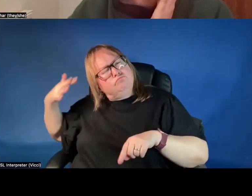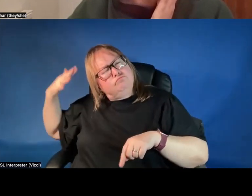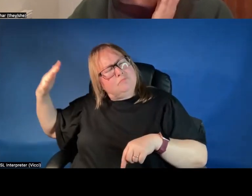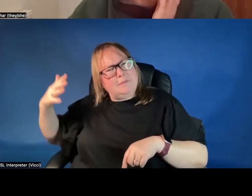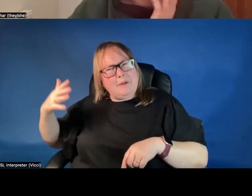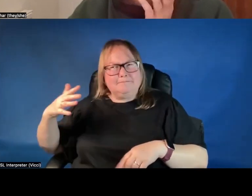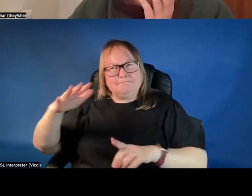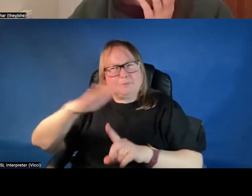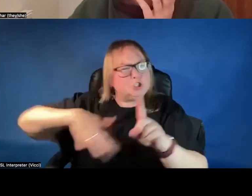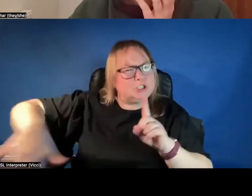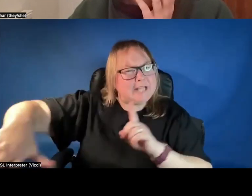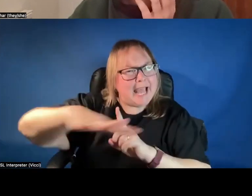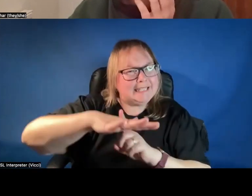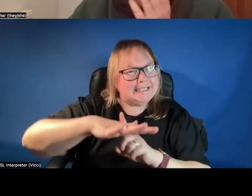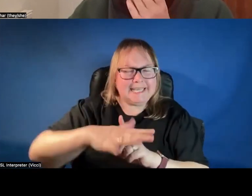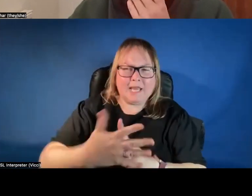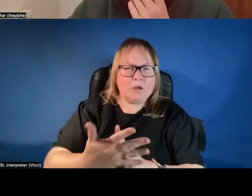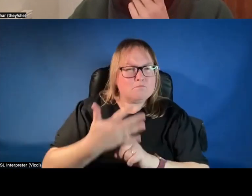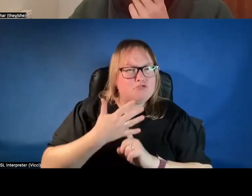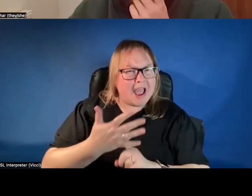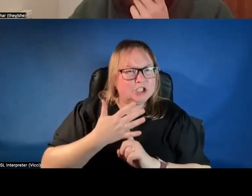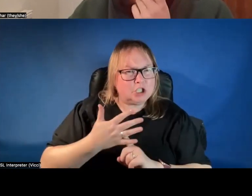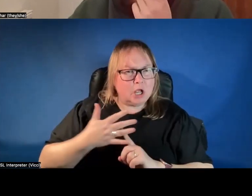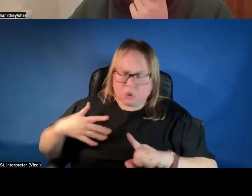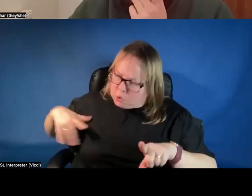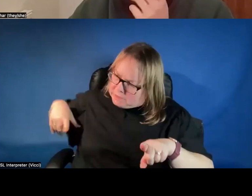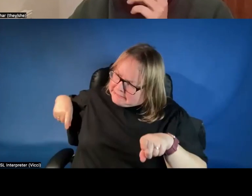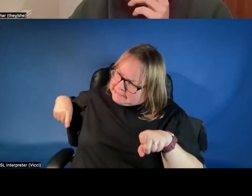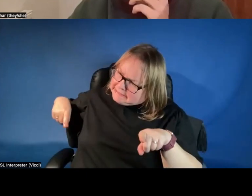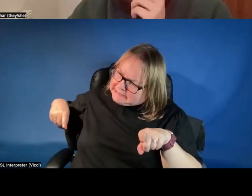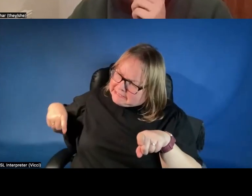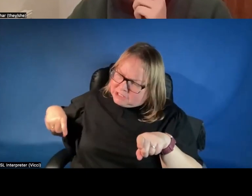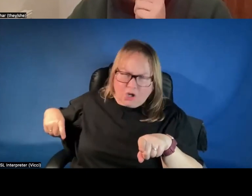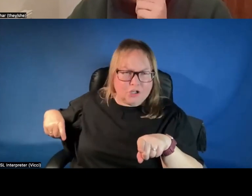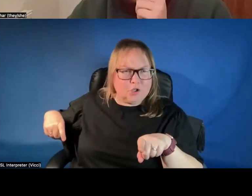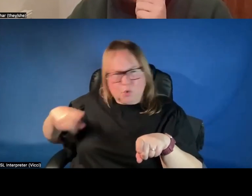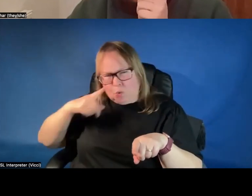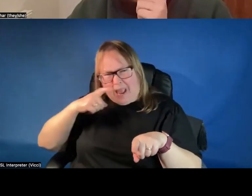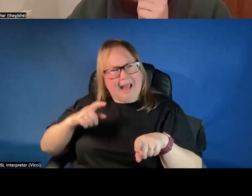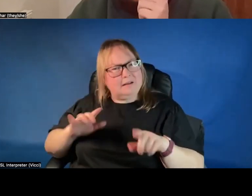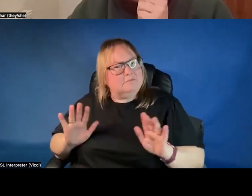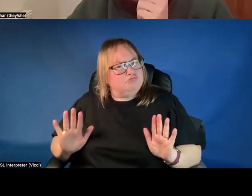yeah, to not do that are quite immense, actually. I think, yeah.